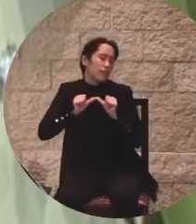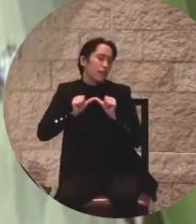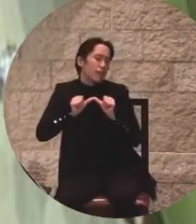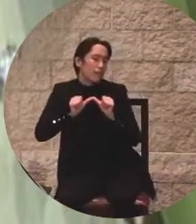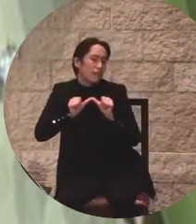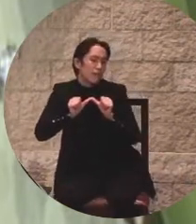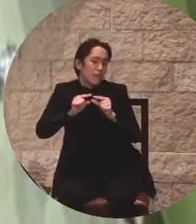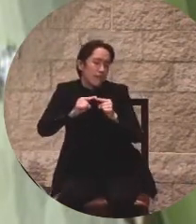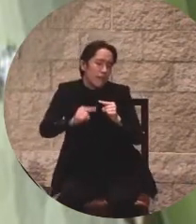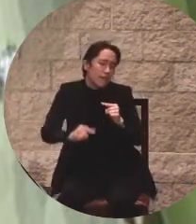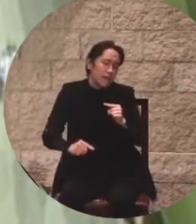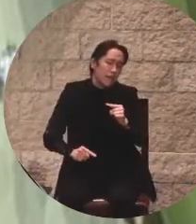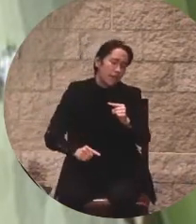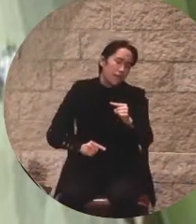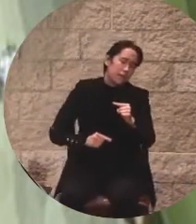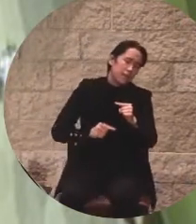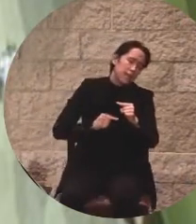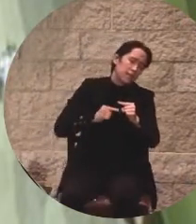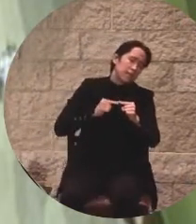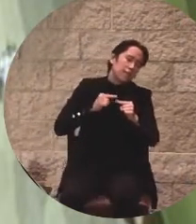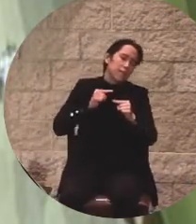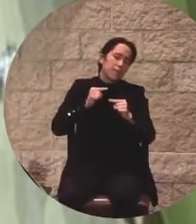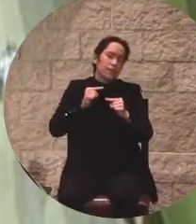through the